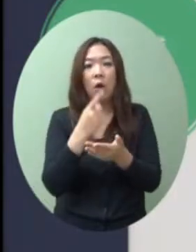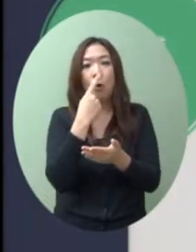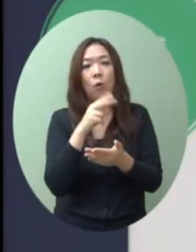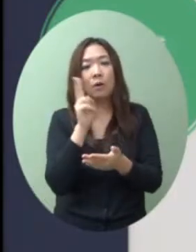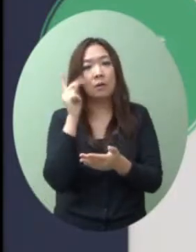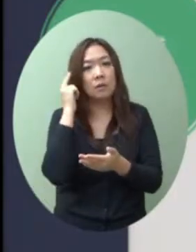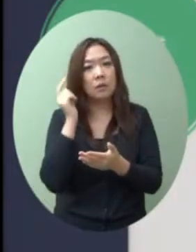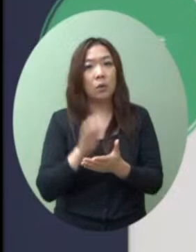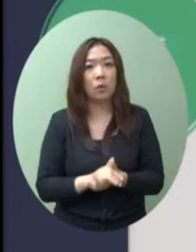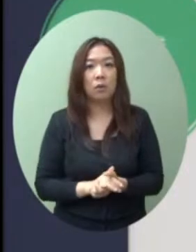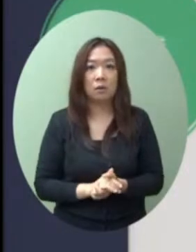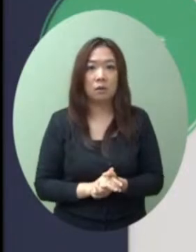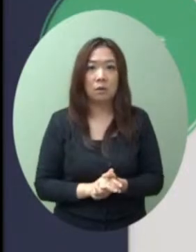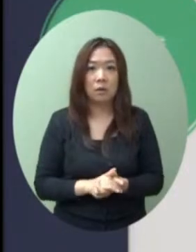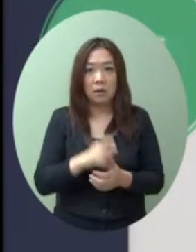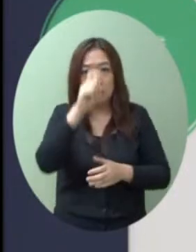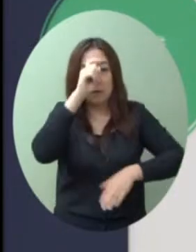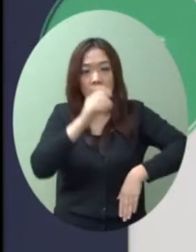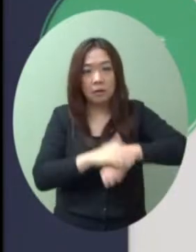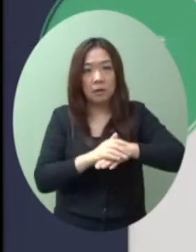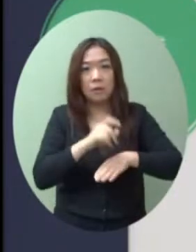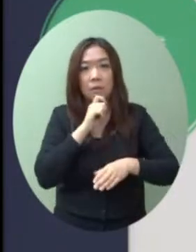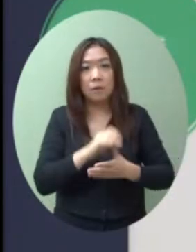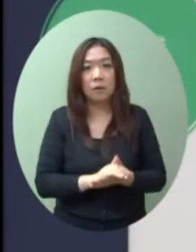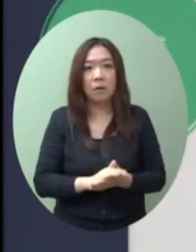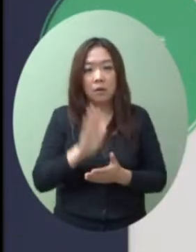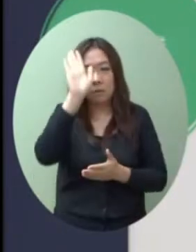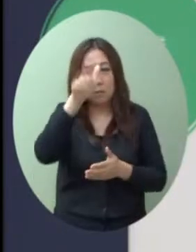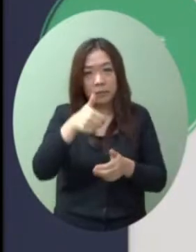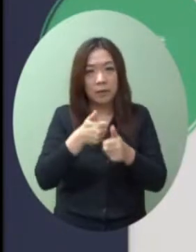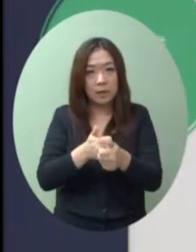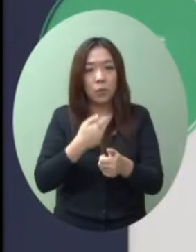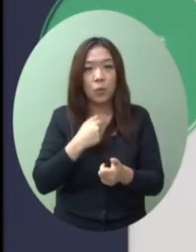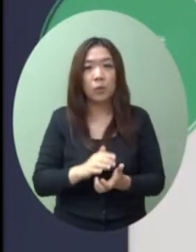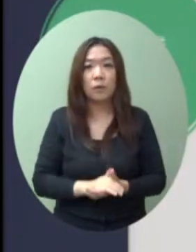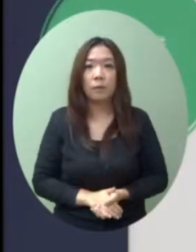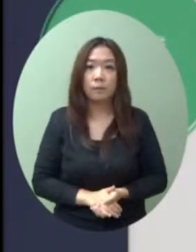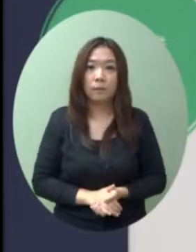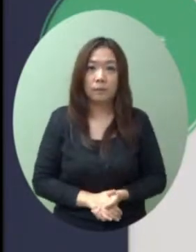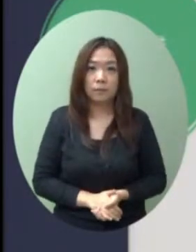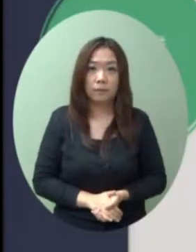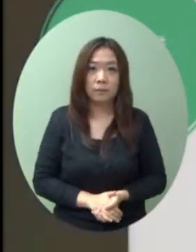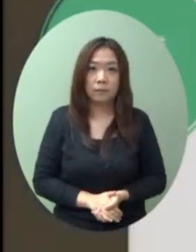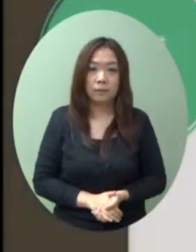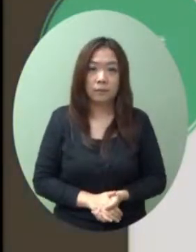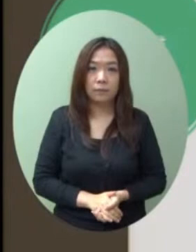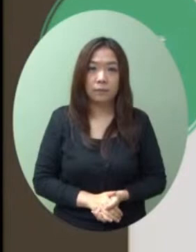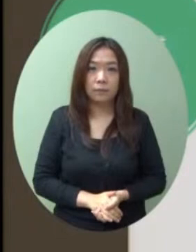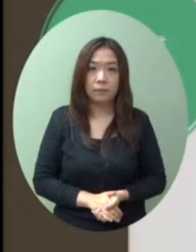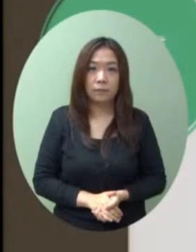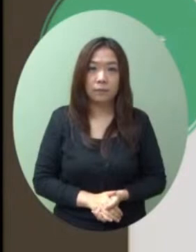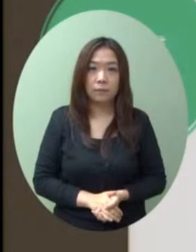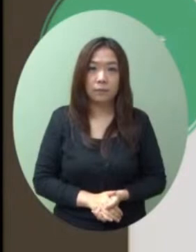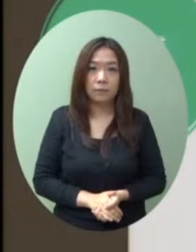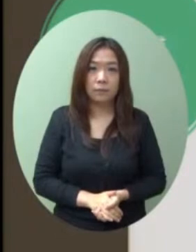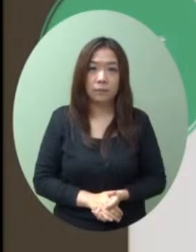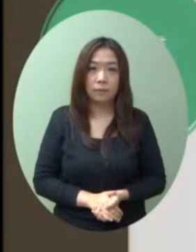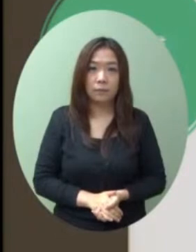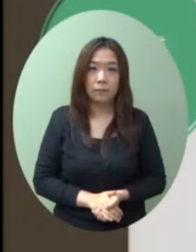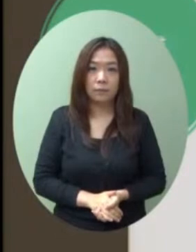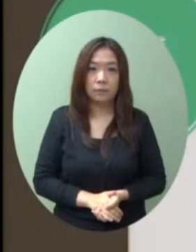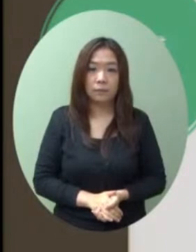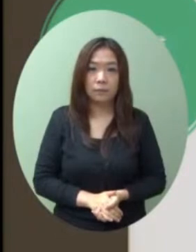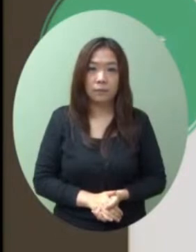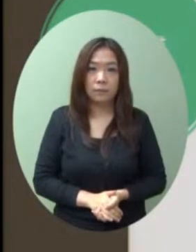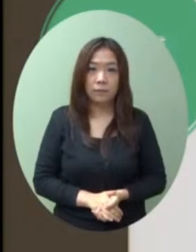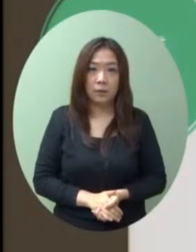the scanner would turn red, and also a record would be made for follow-up